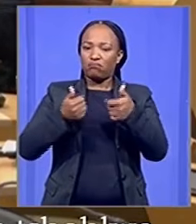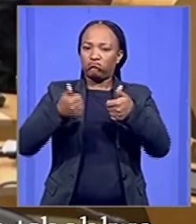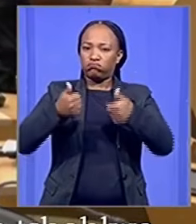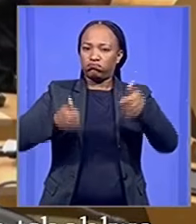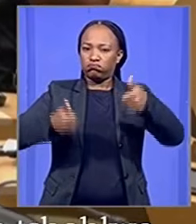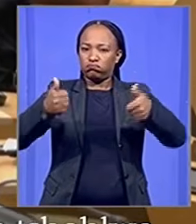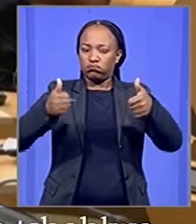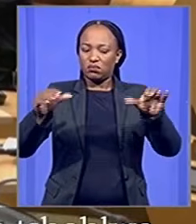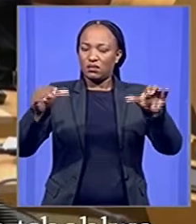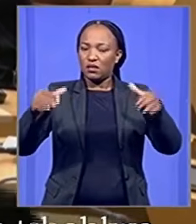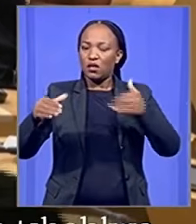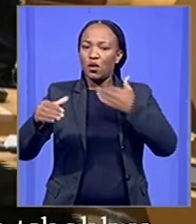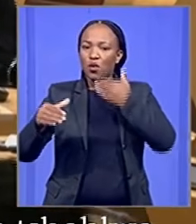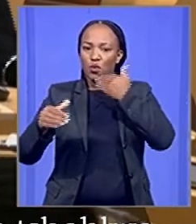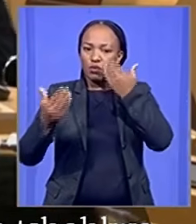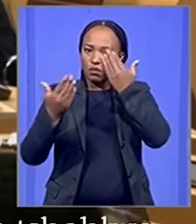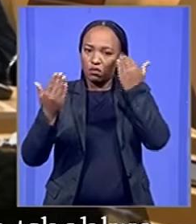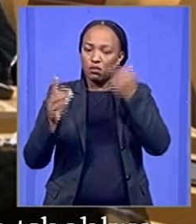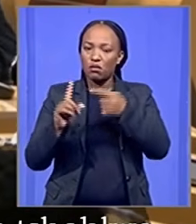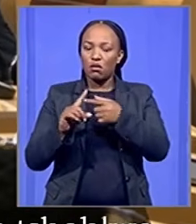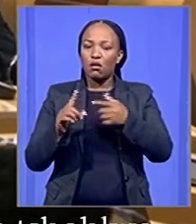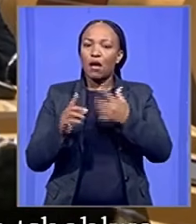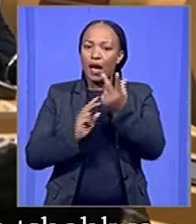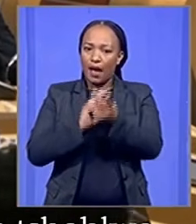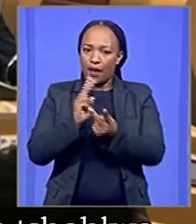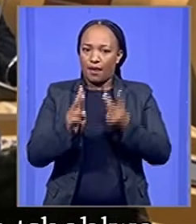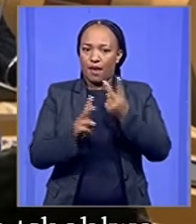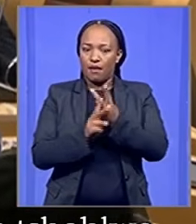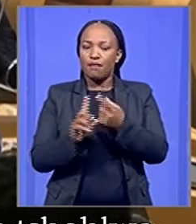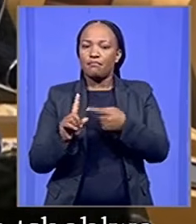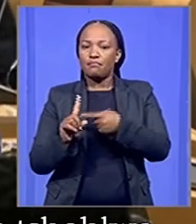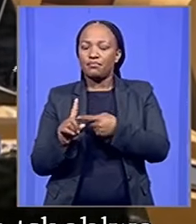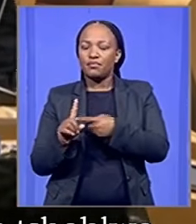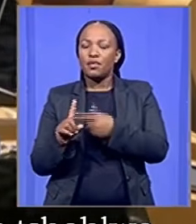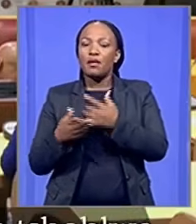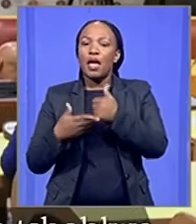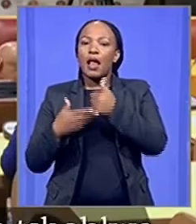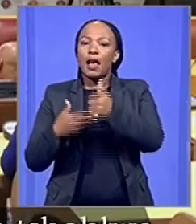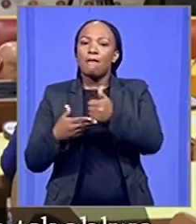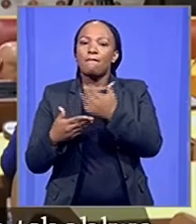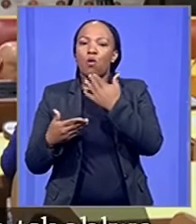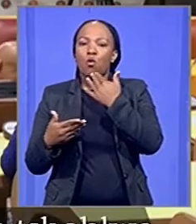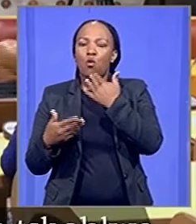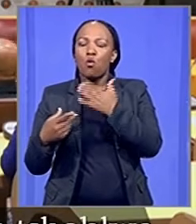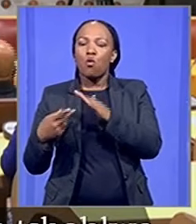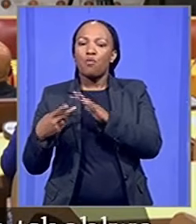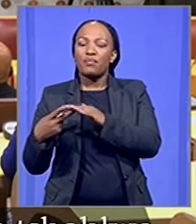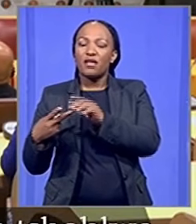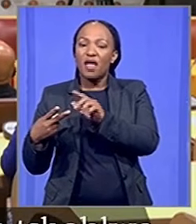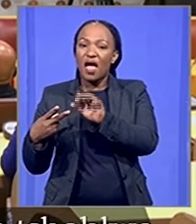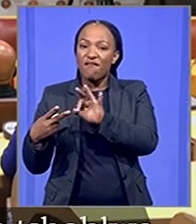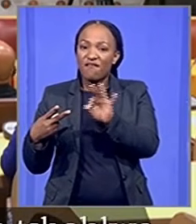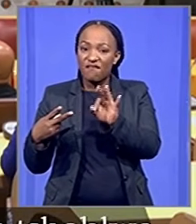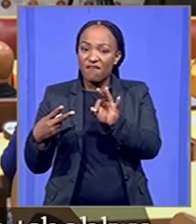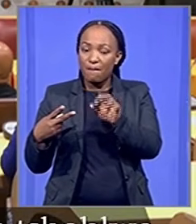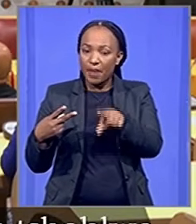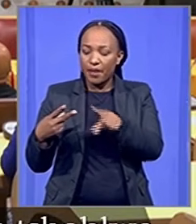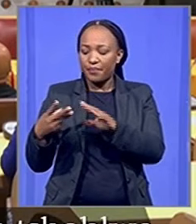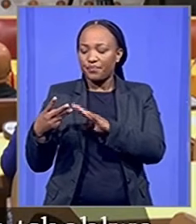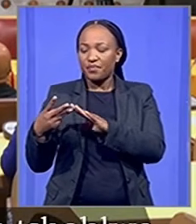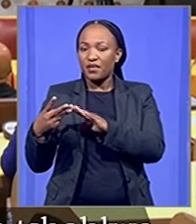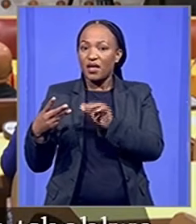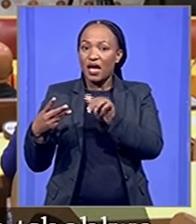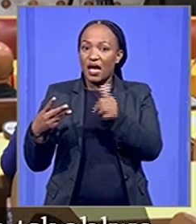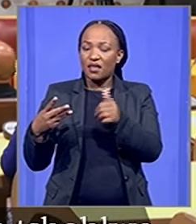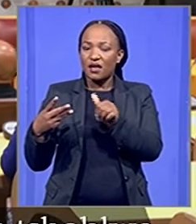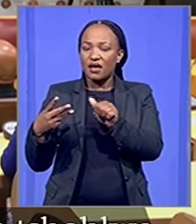a kgethwa jwalo ka tonakgolo ka thuso ya Freedom Front Plus le Patriotic Alliance. O re ditherisano tsa mokga wa hahabo le wa Freedom